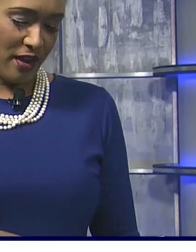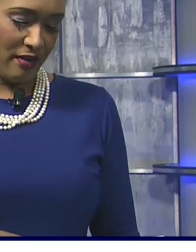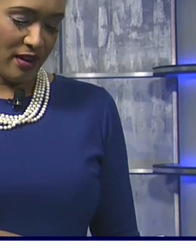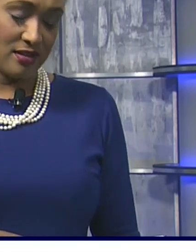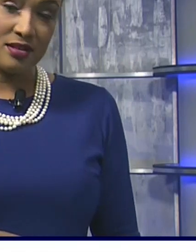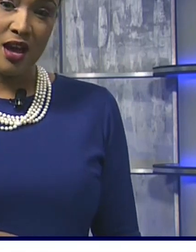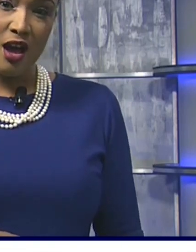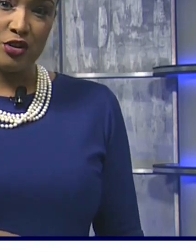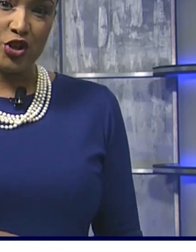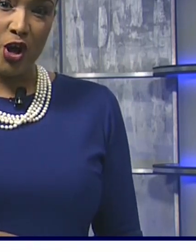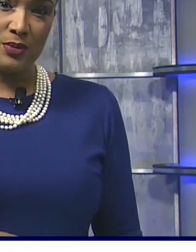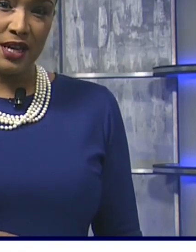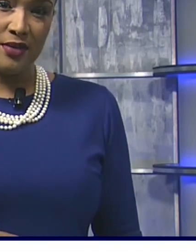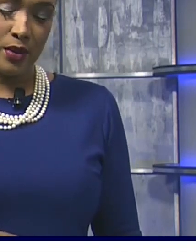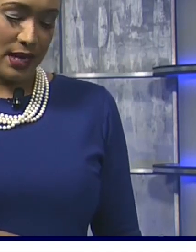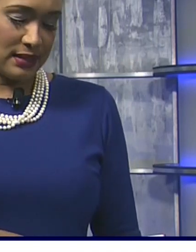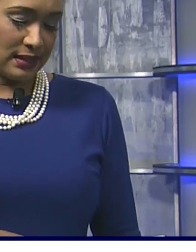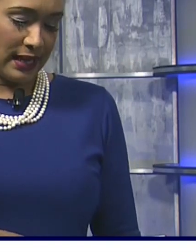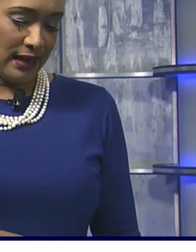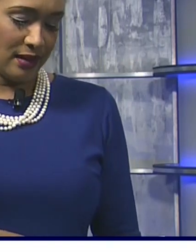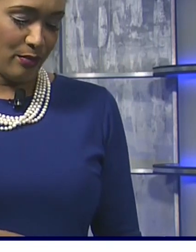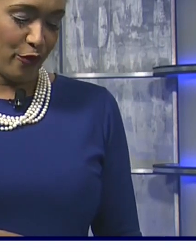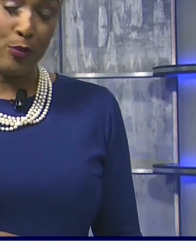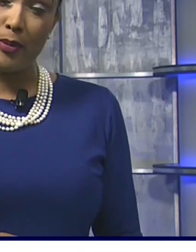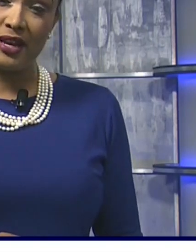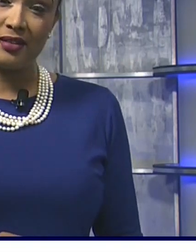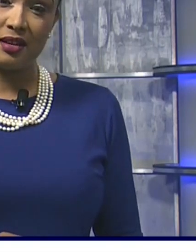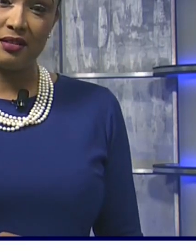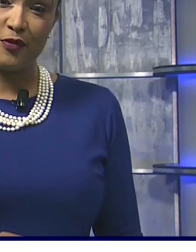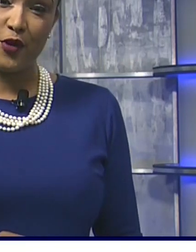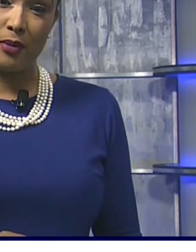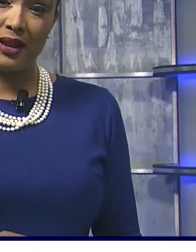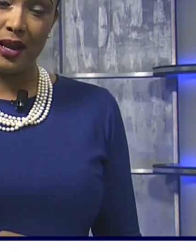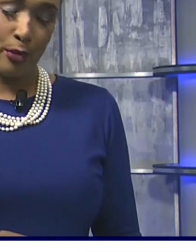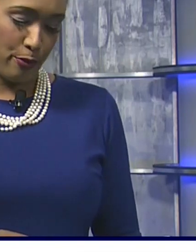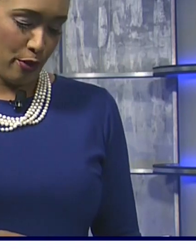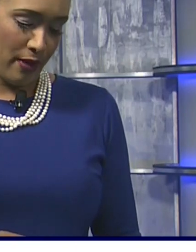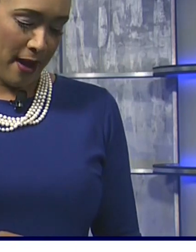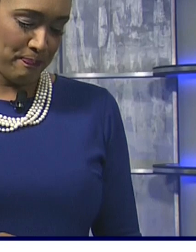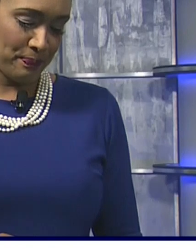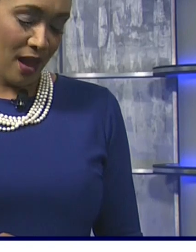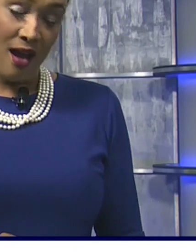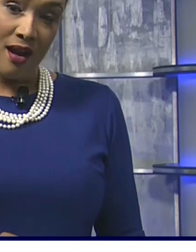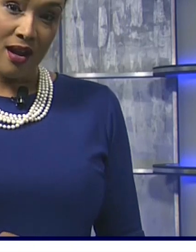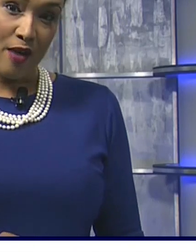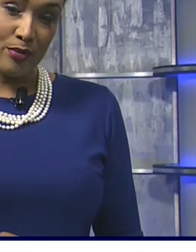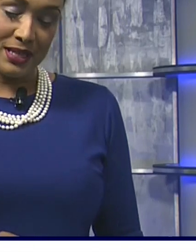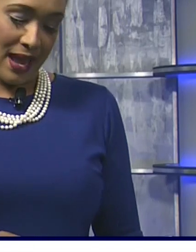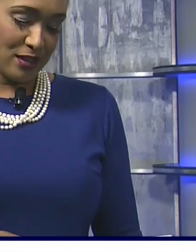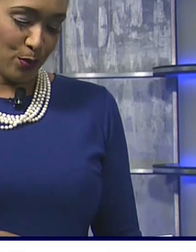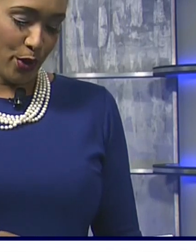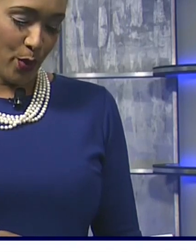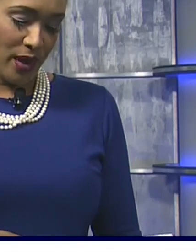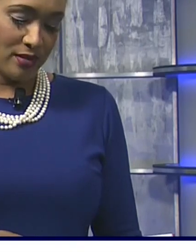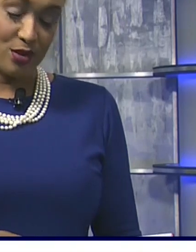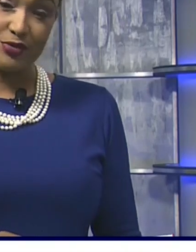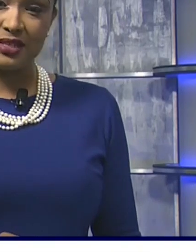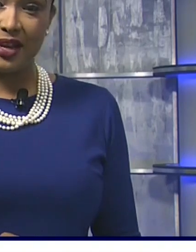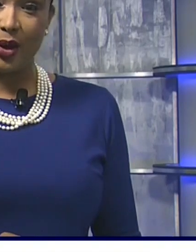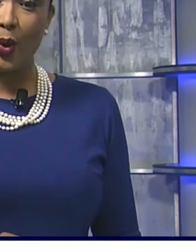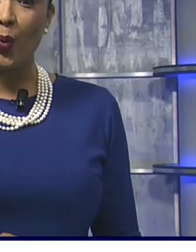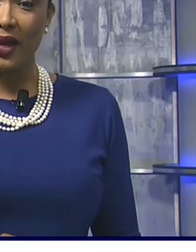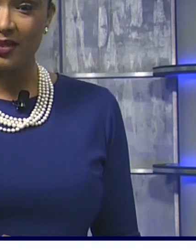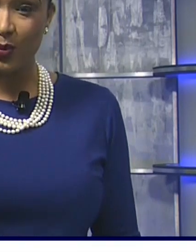of areas. Jobs in the United Kingdom for Barbadians under the Farm Labour Program. Government exploring ways